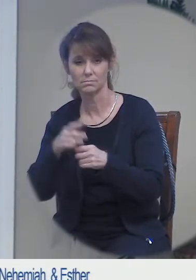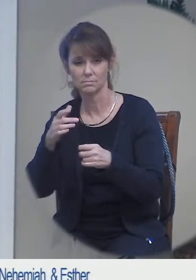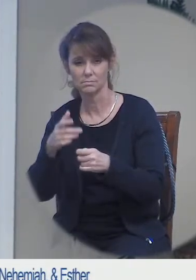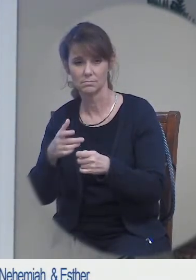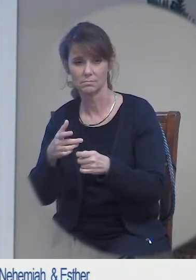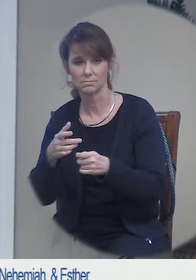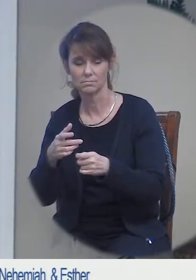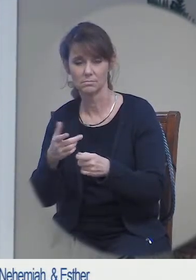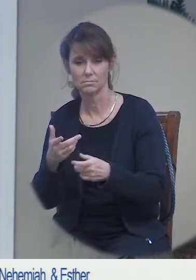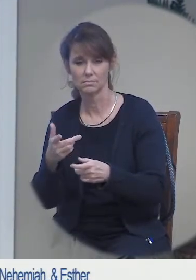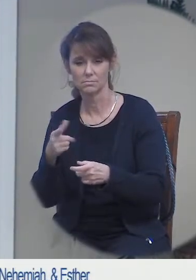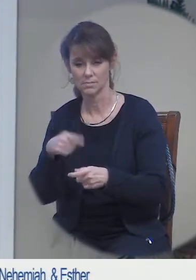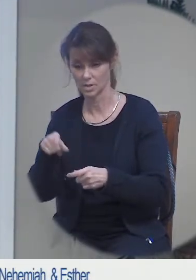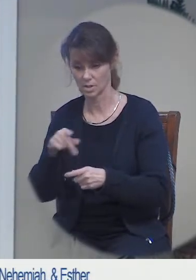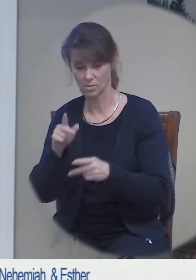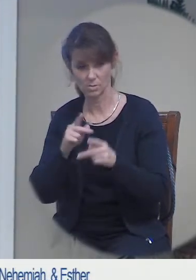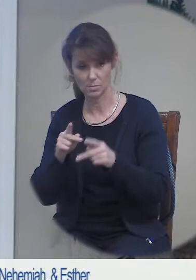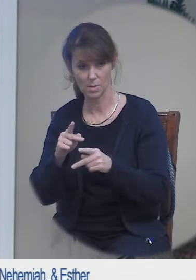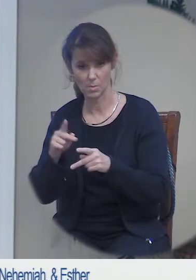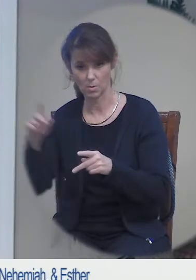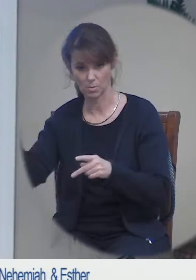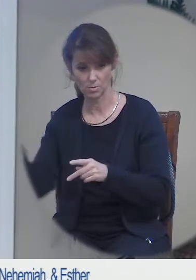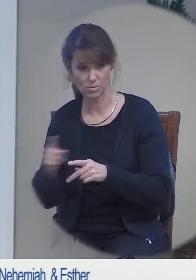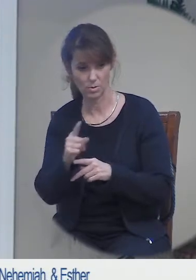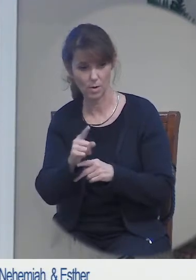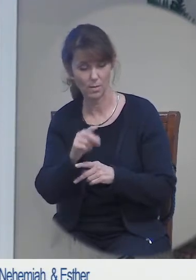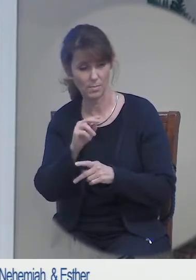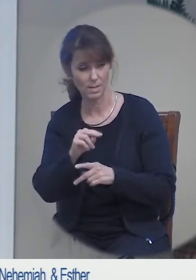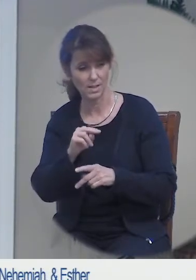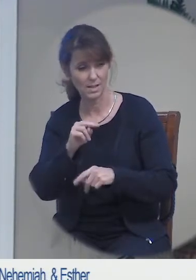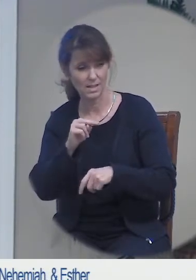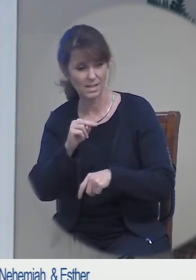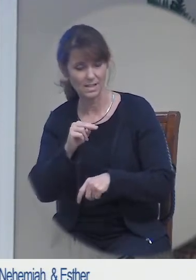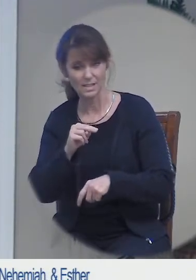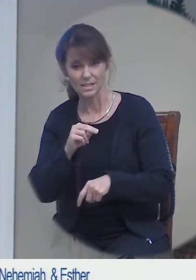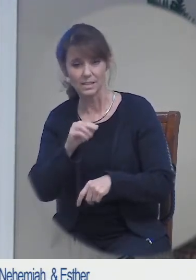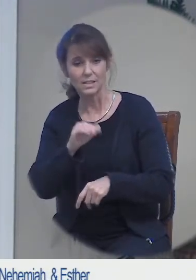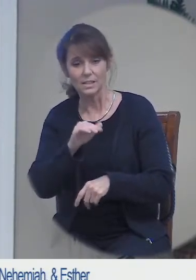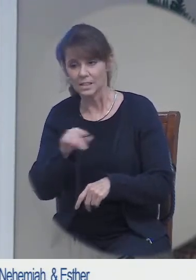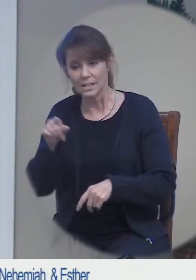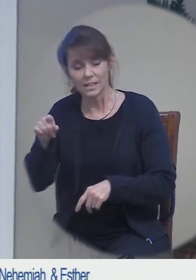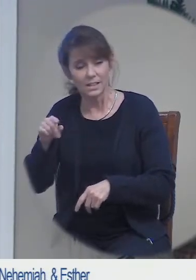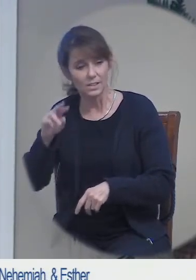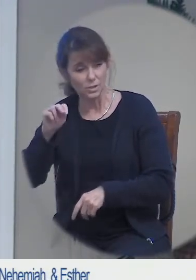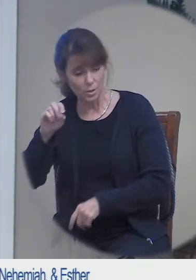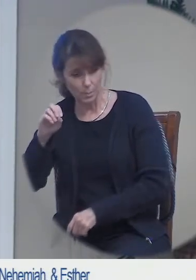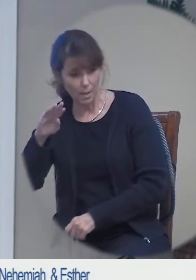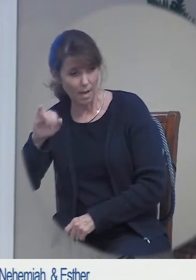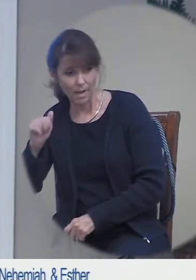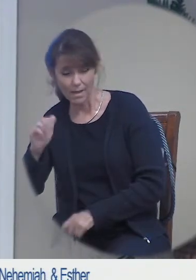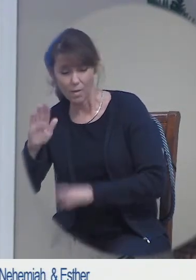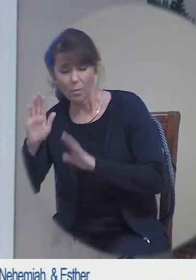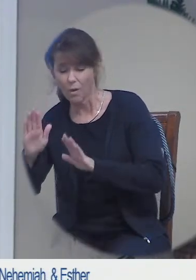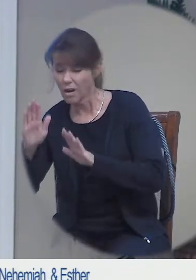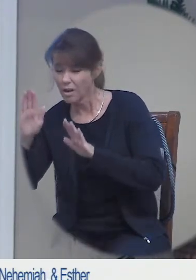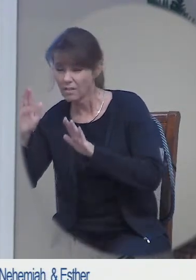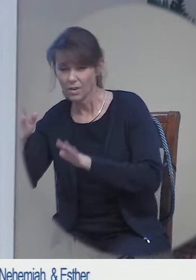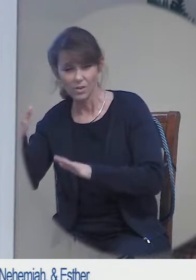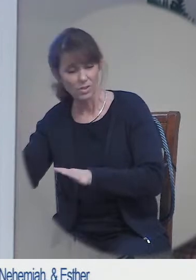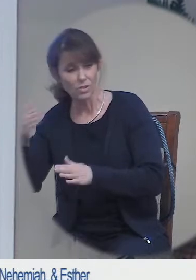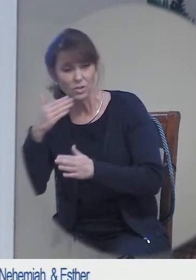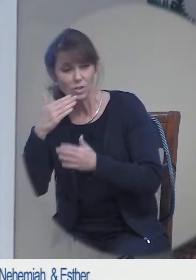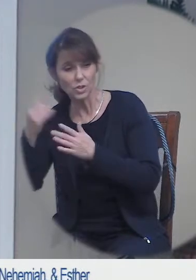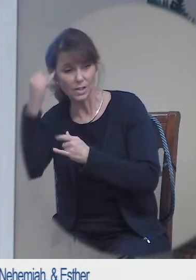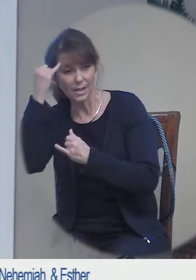these people would do, they would come to Nehemiah and tell him how great Tobiah was and how well-intentioned he was. And